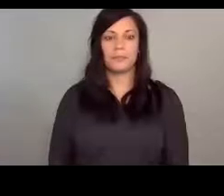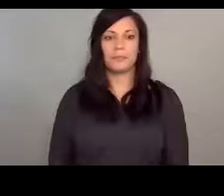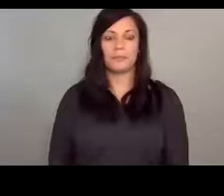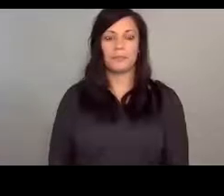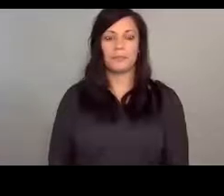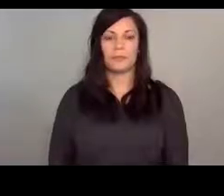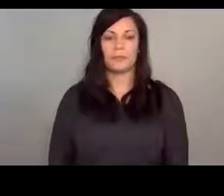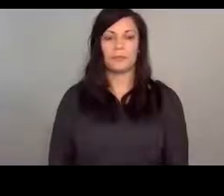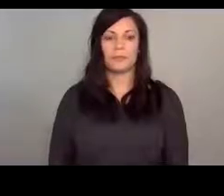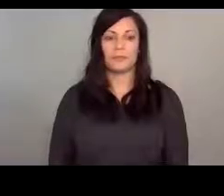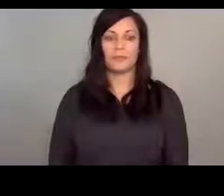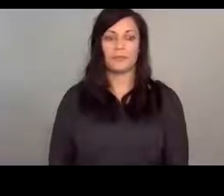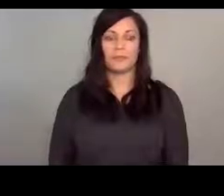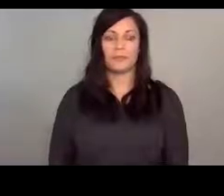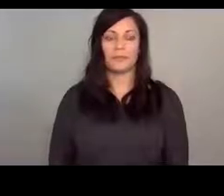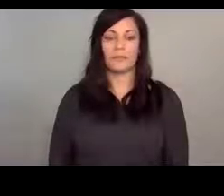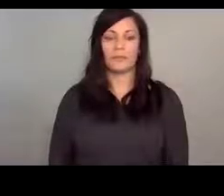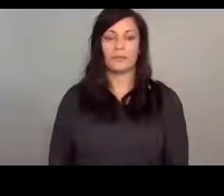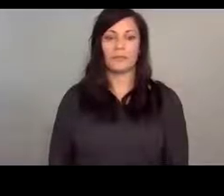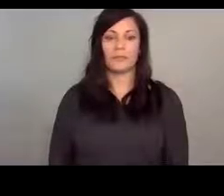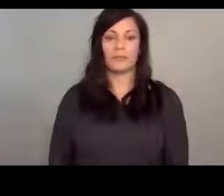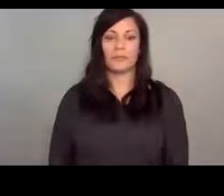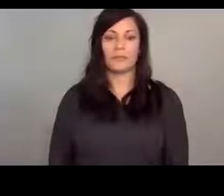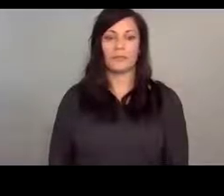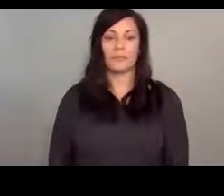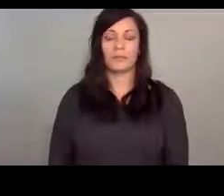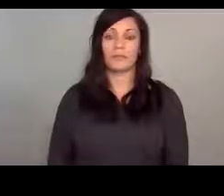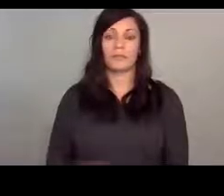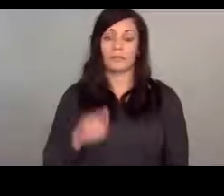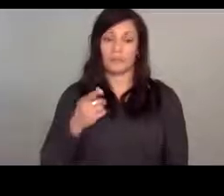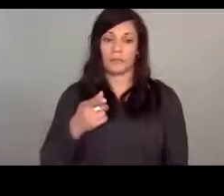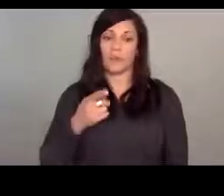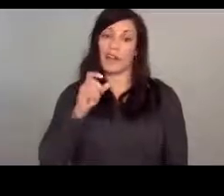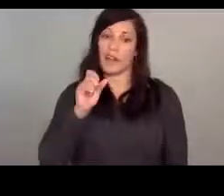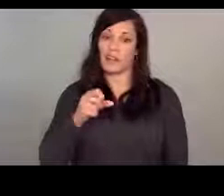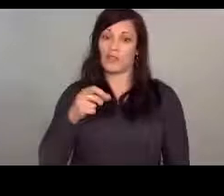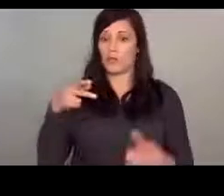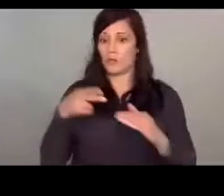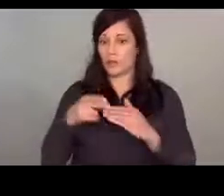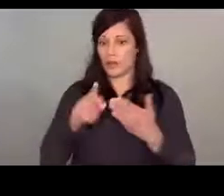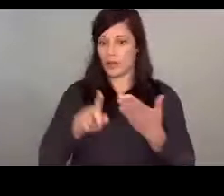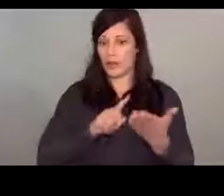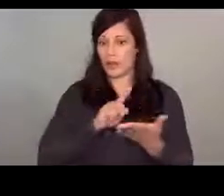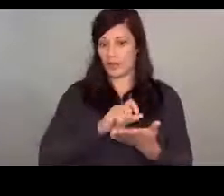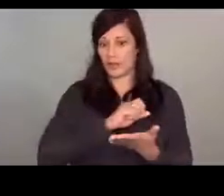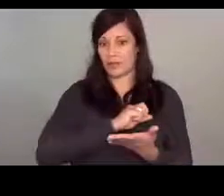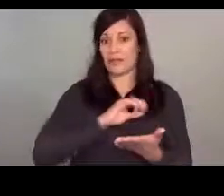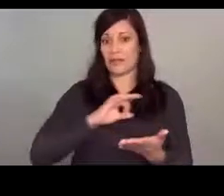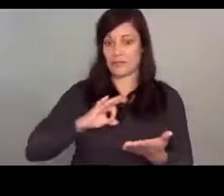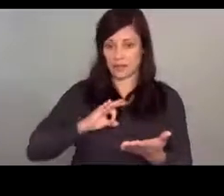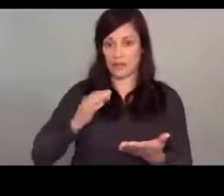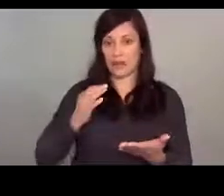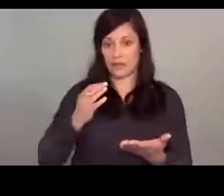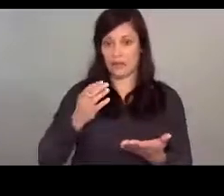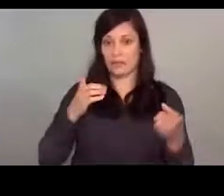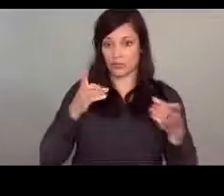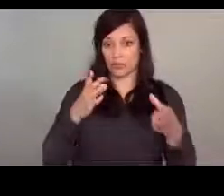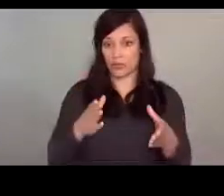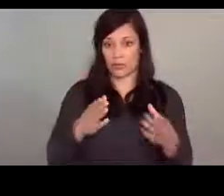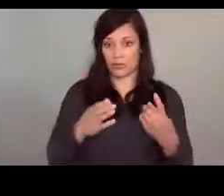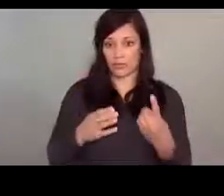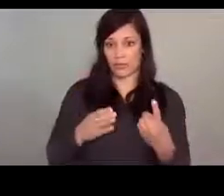This organization also had to severely cut the hours of its only staff person, who's the